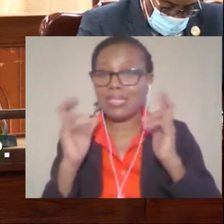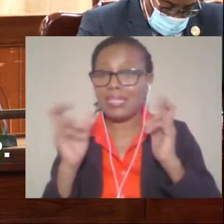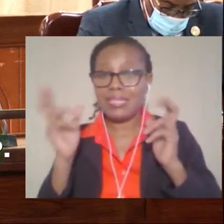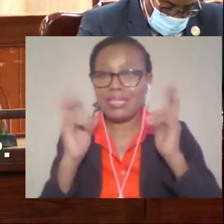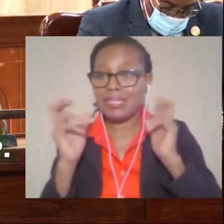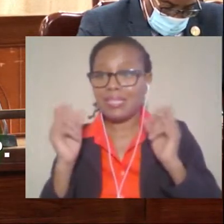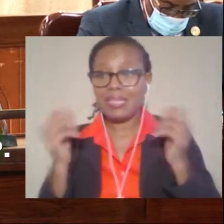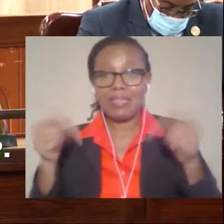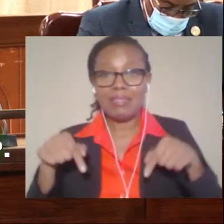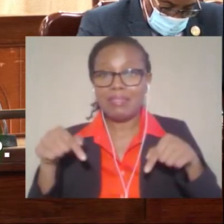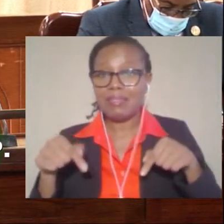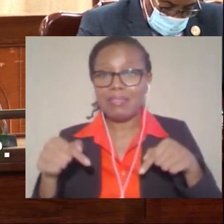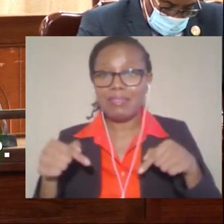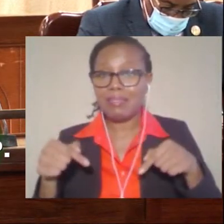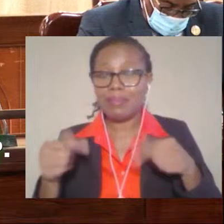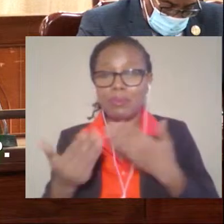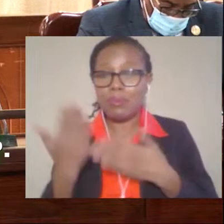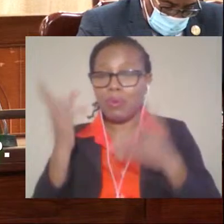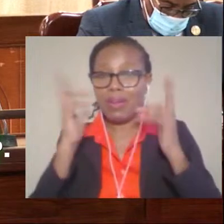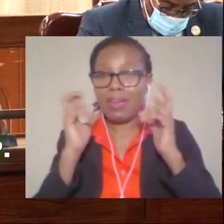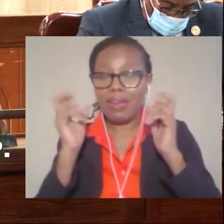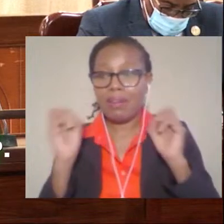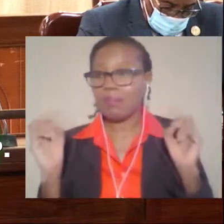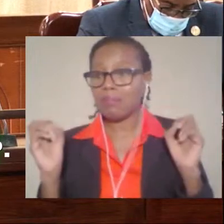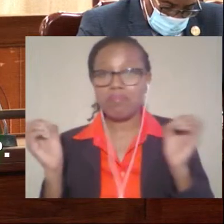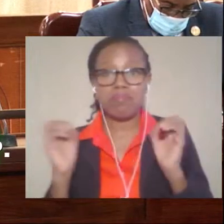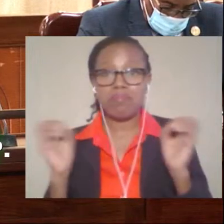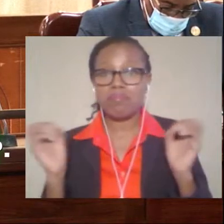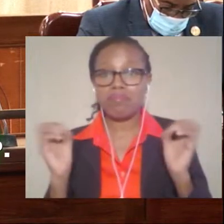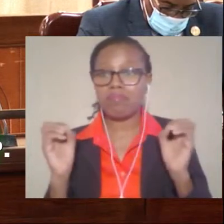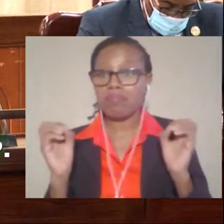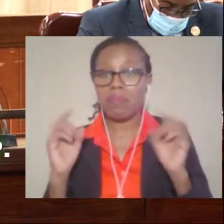when the Honorable Minister does speak, he will in part